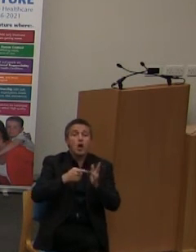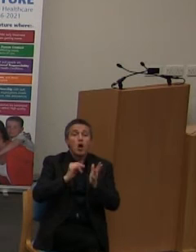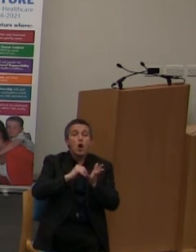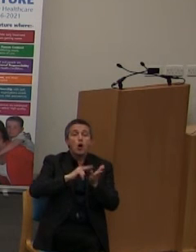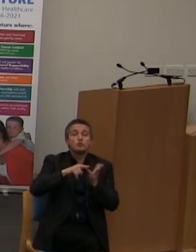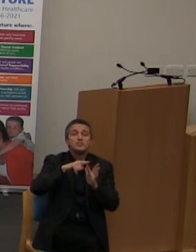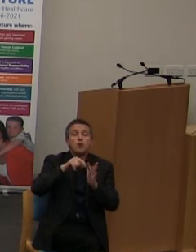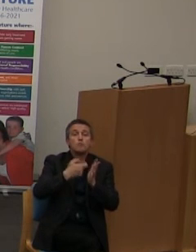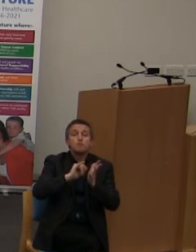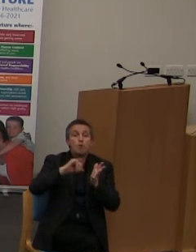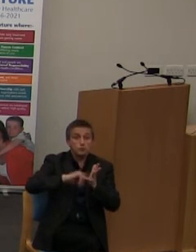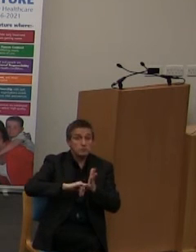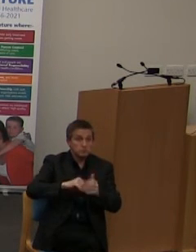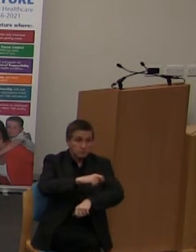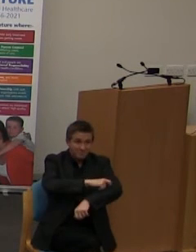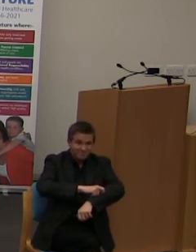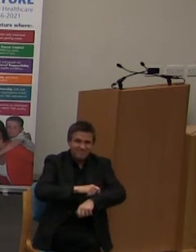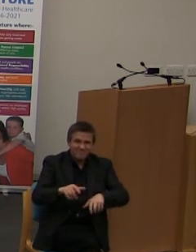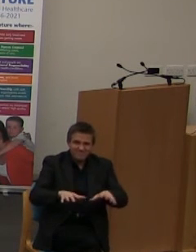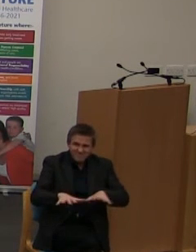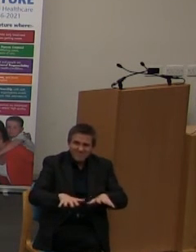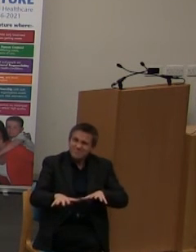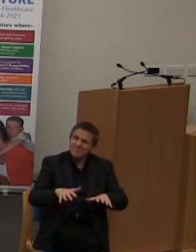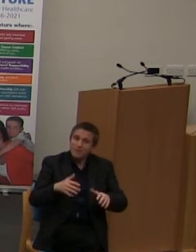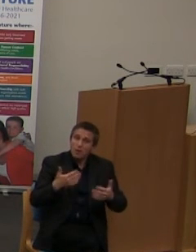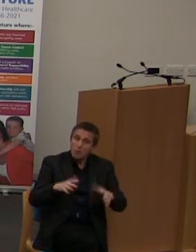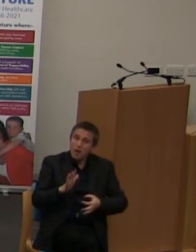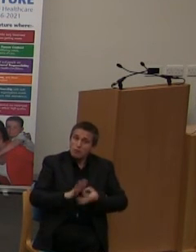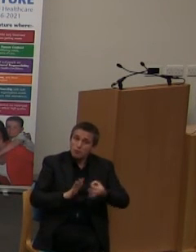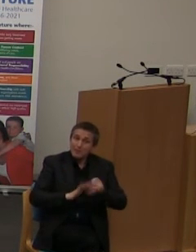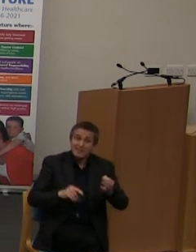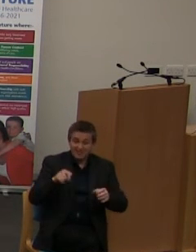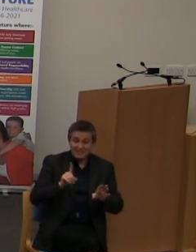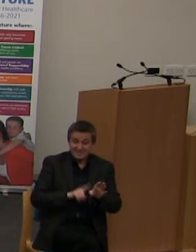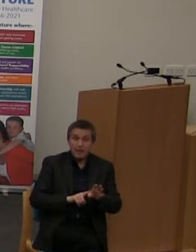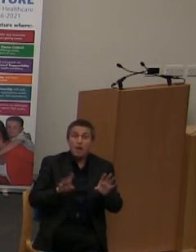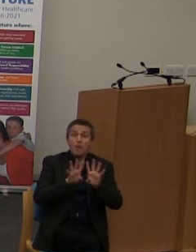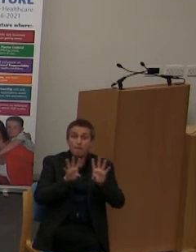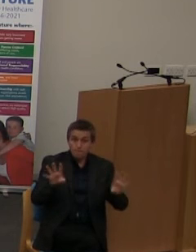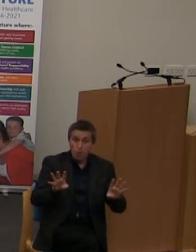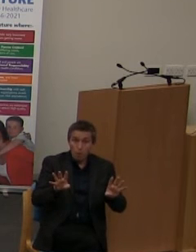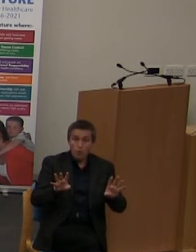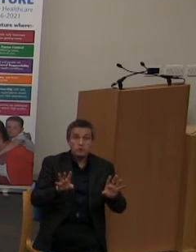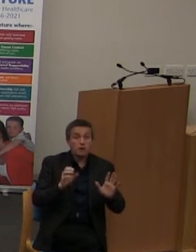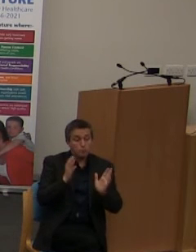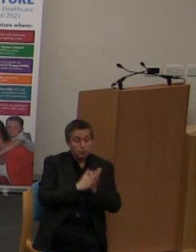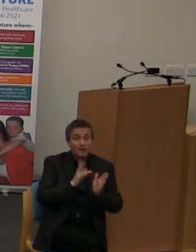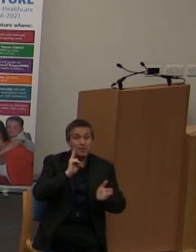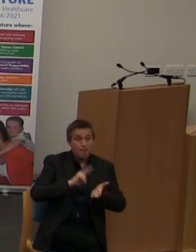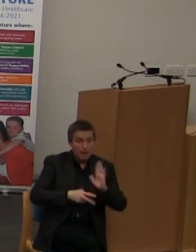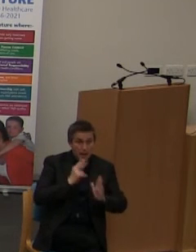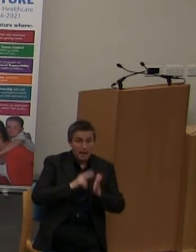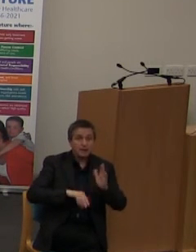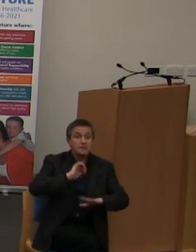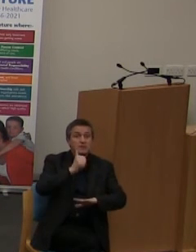ongoing issue for some time. We have made some progress in that, and this year the board has put as part of their annual plan the need to have a